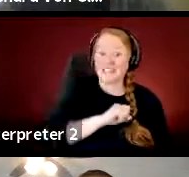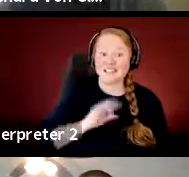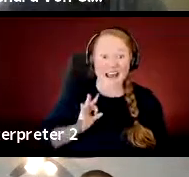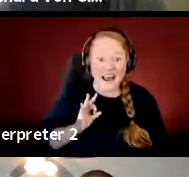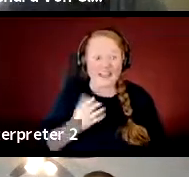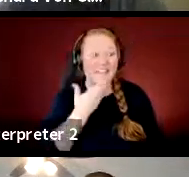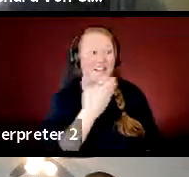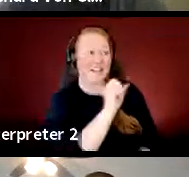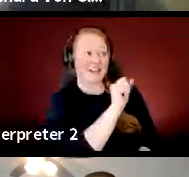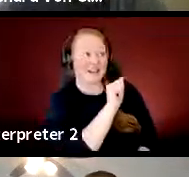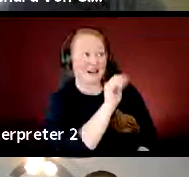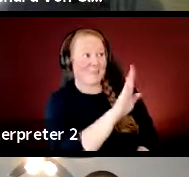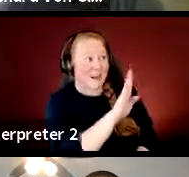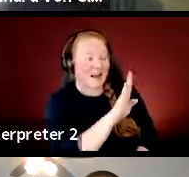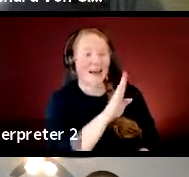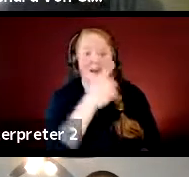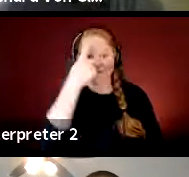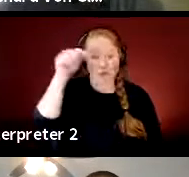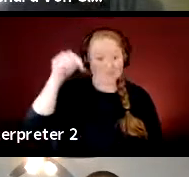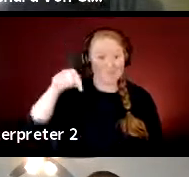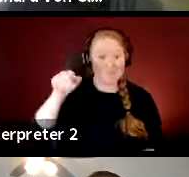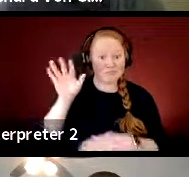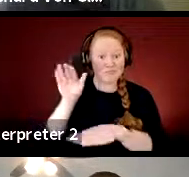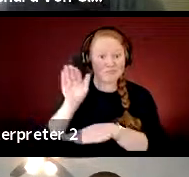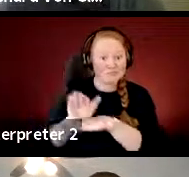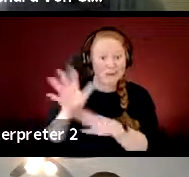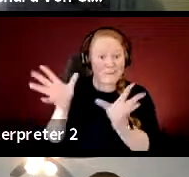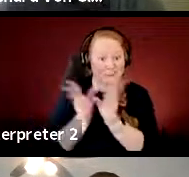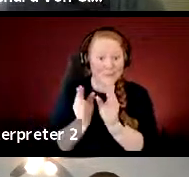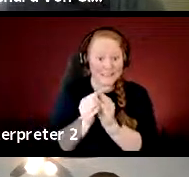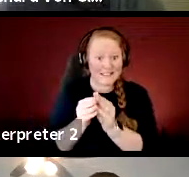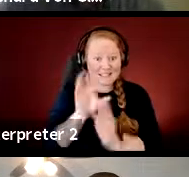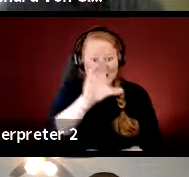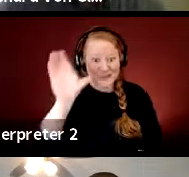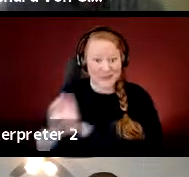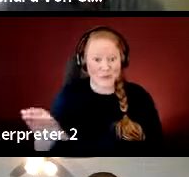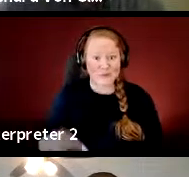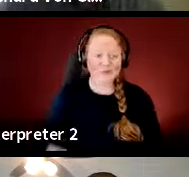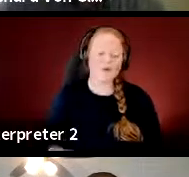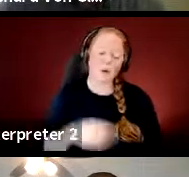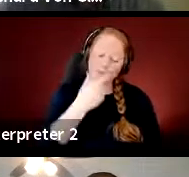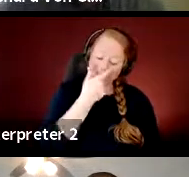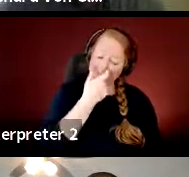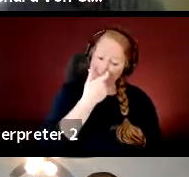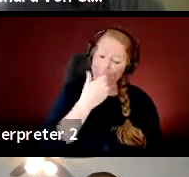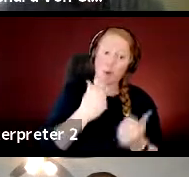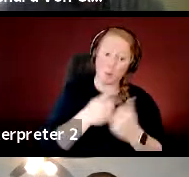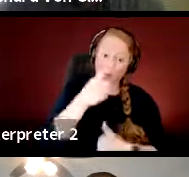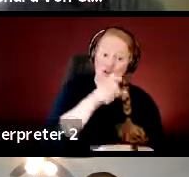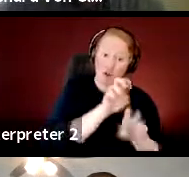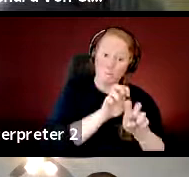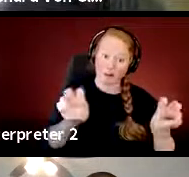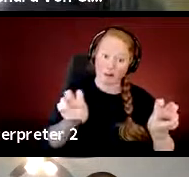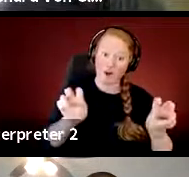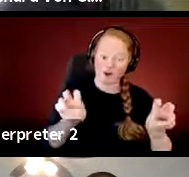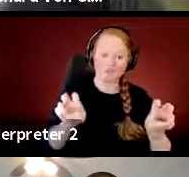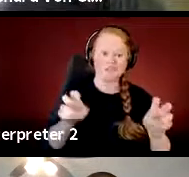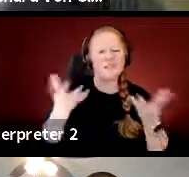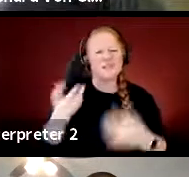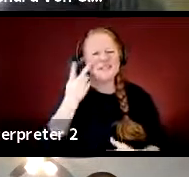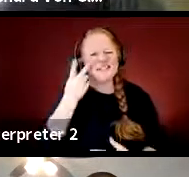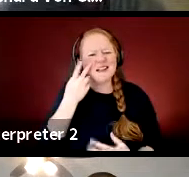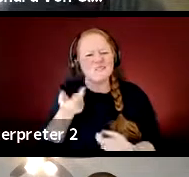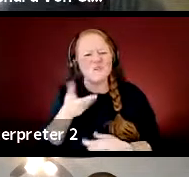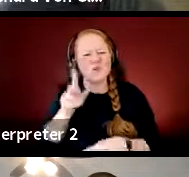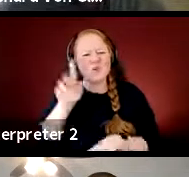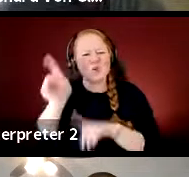pulling this together this evening. As most of you on the panel probably saw a couple of questions I put